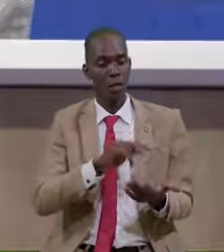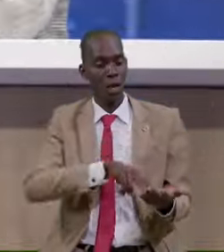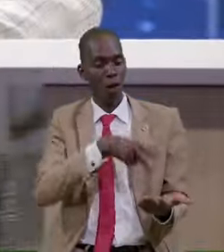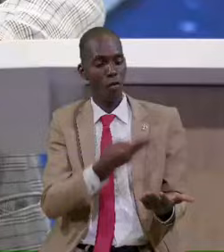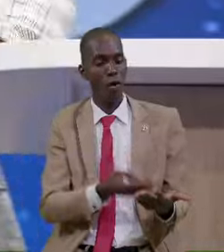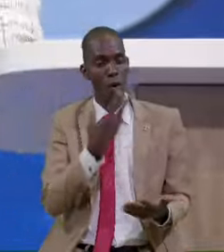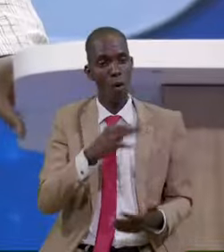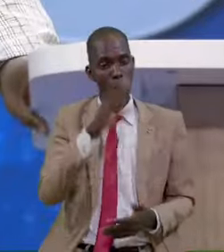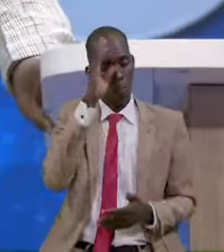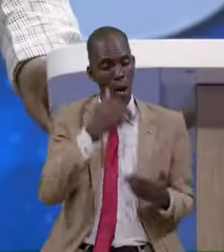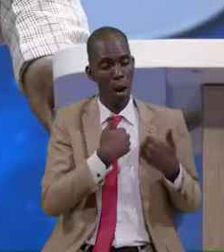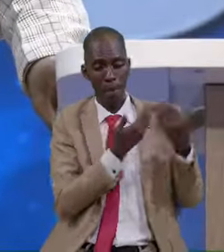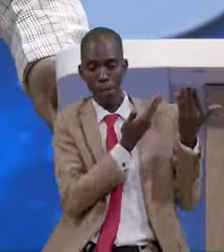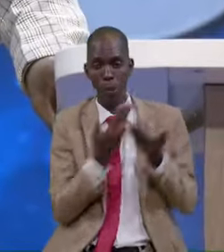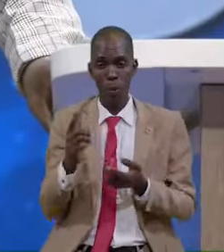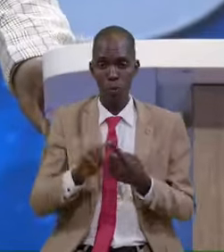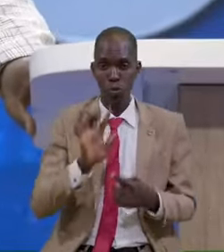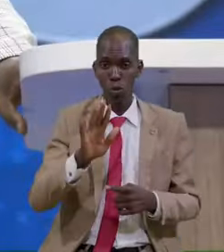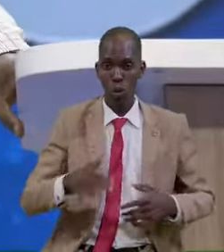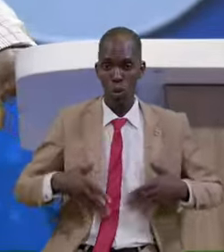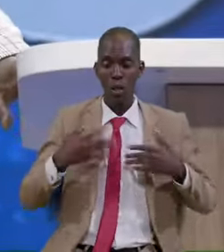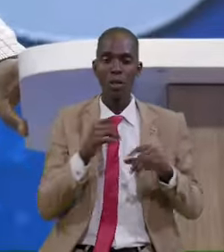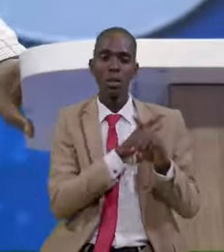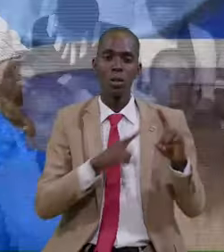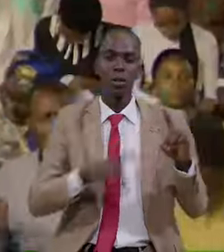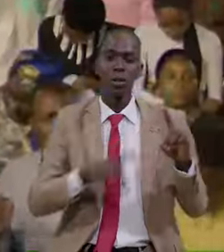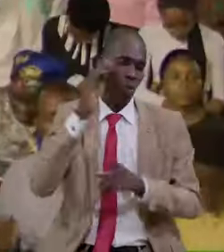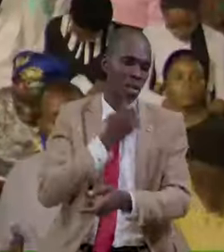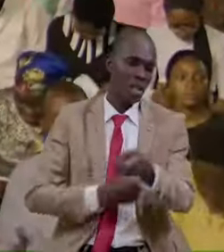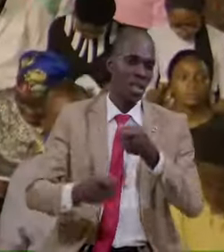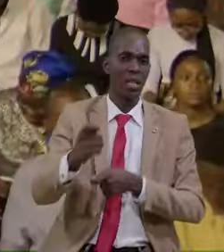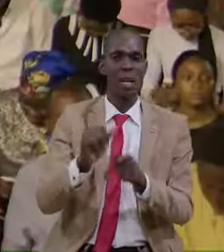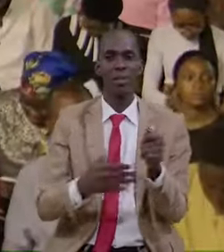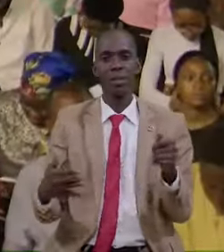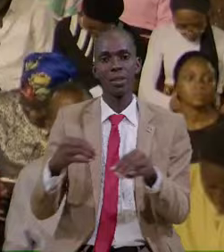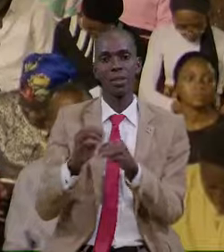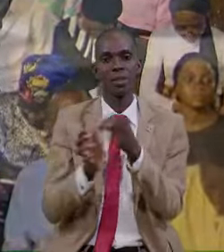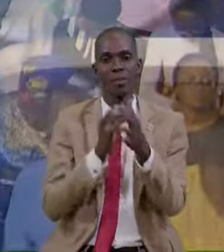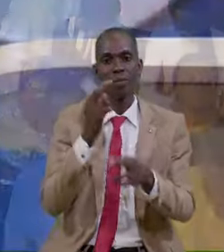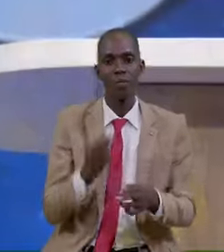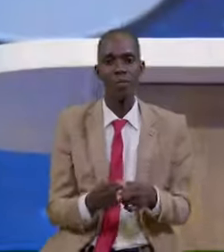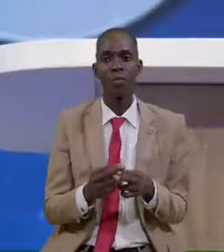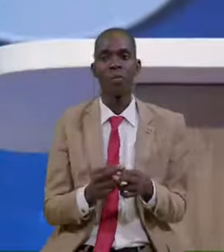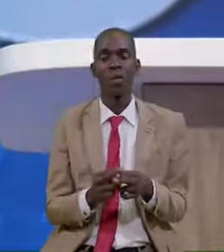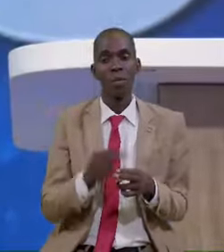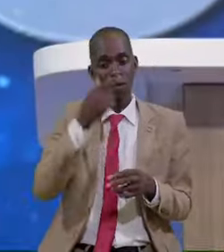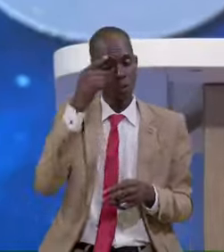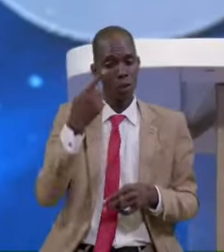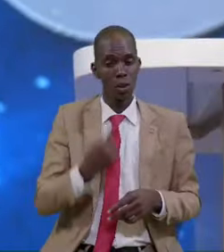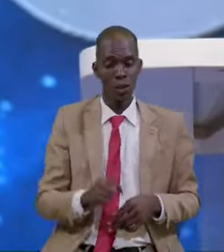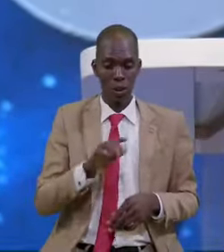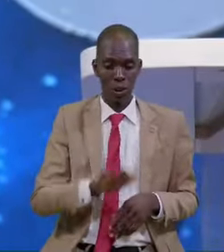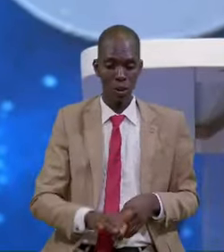brought in your life, the Lord will reverse everything. Because the seed of the woman